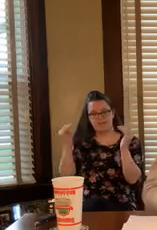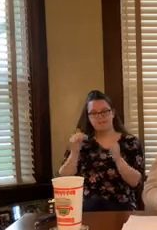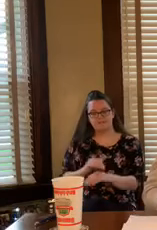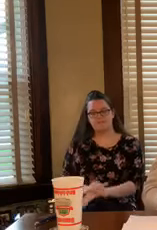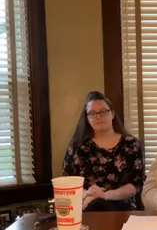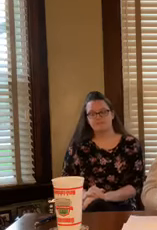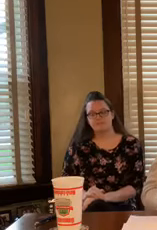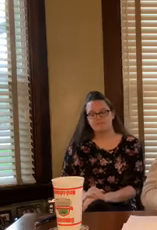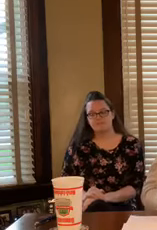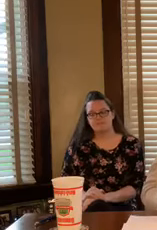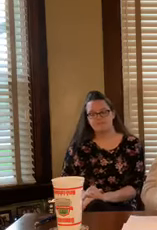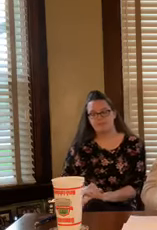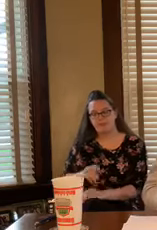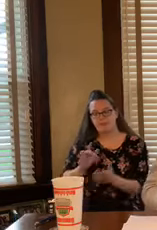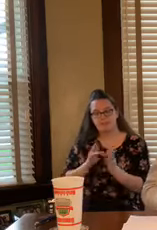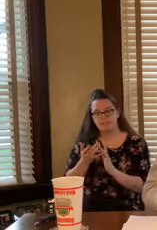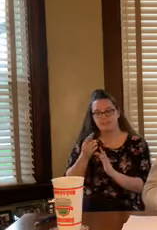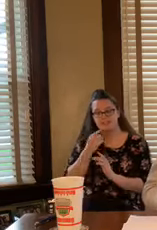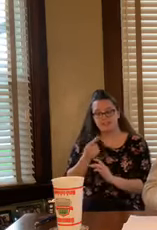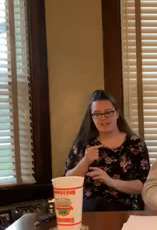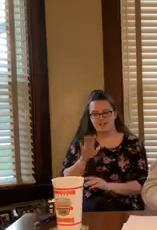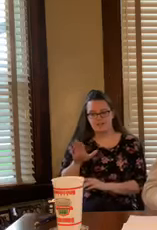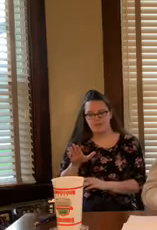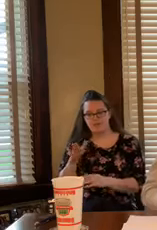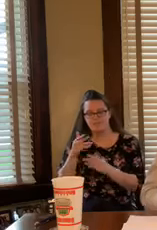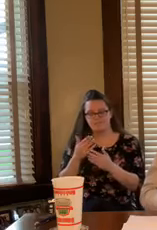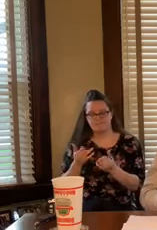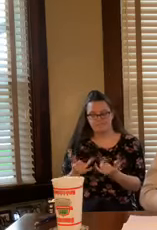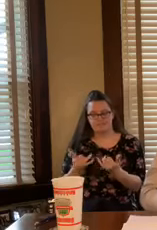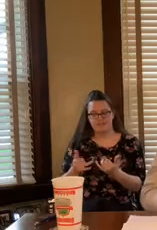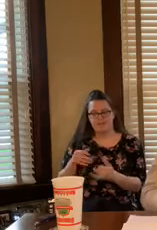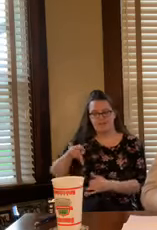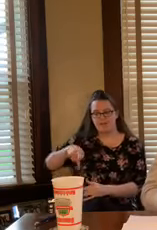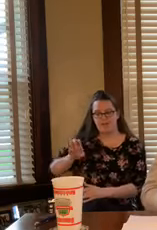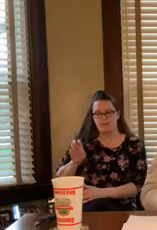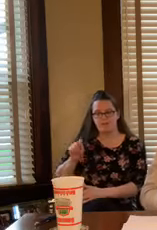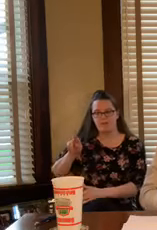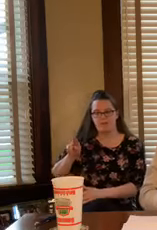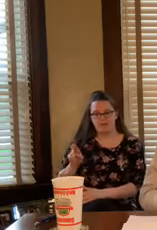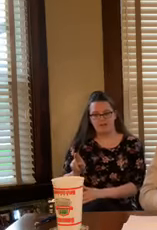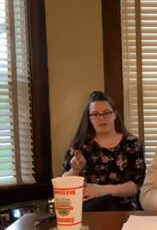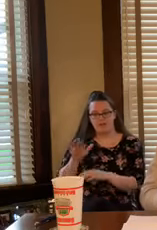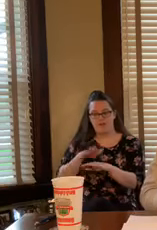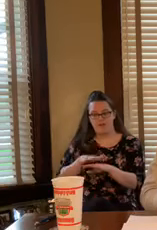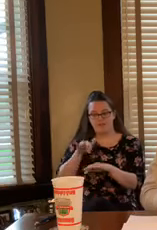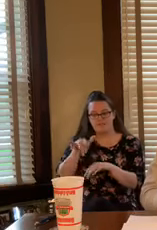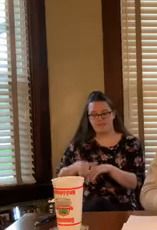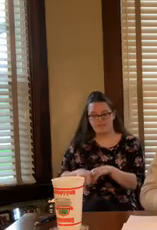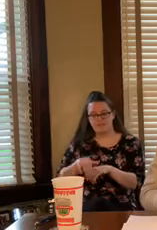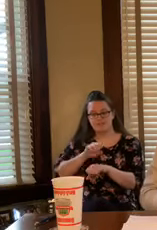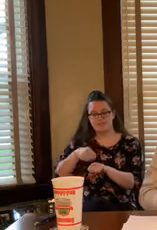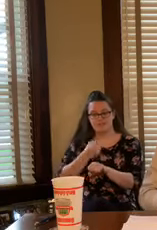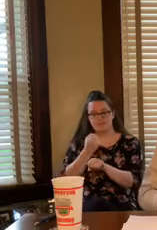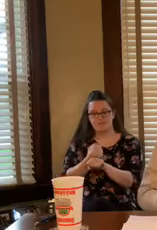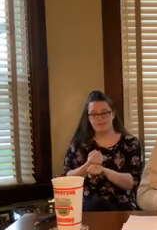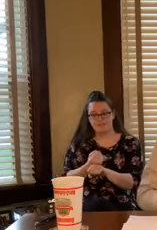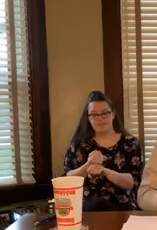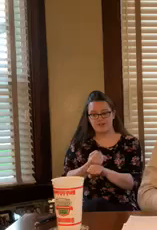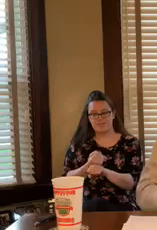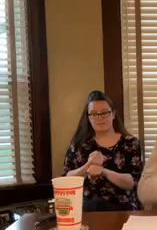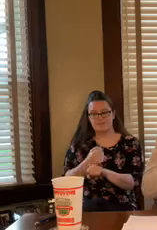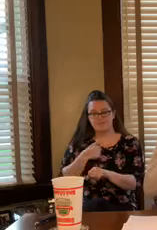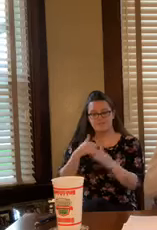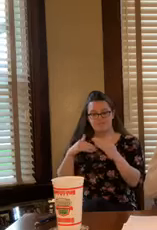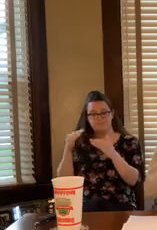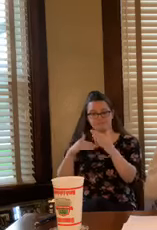now that thou art Peter, and upon this rock I will build my church, and the gates of hell shall not prevail